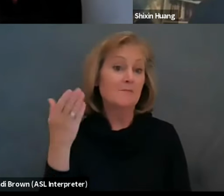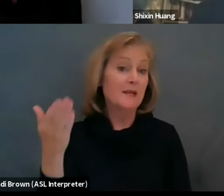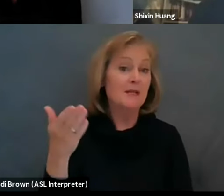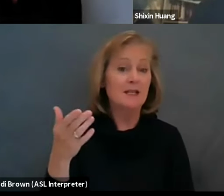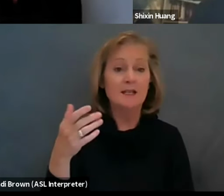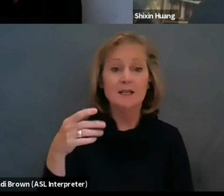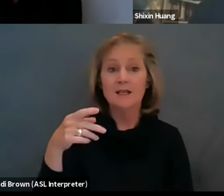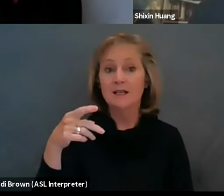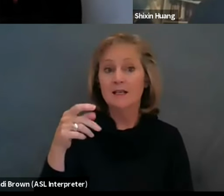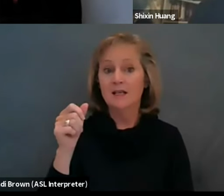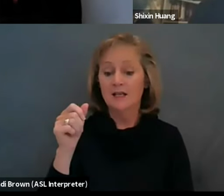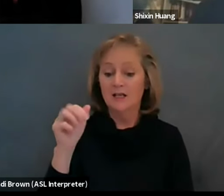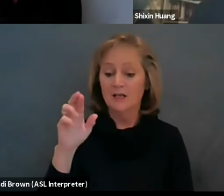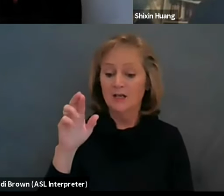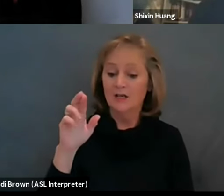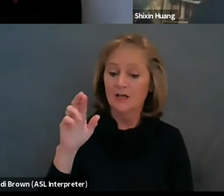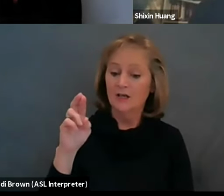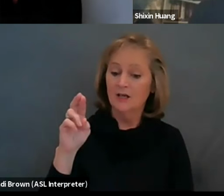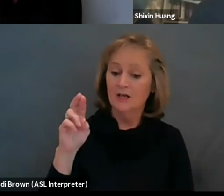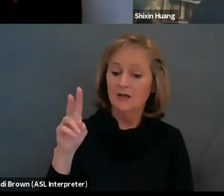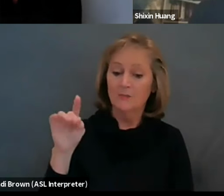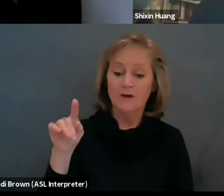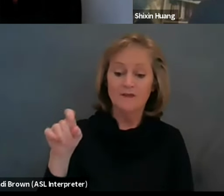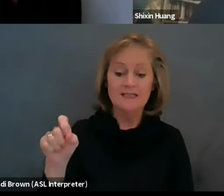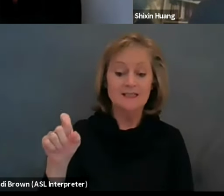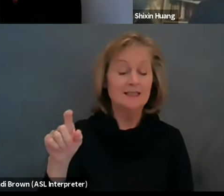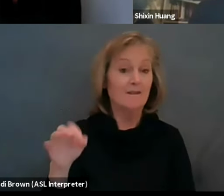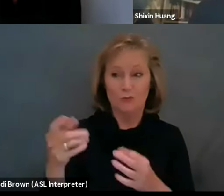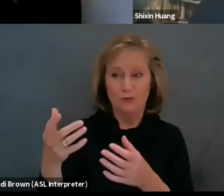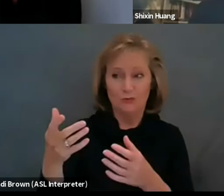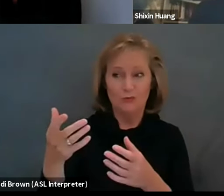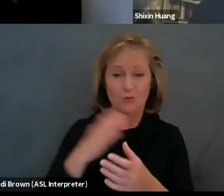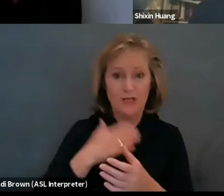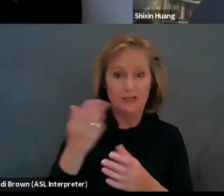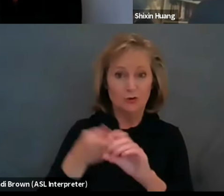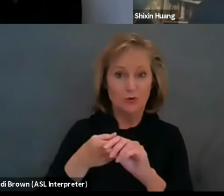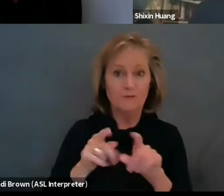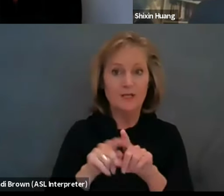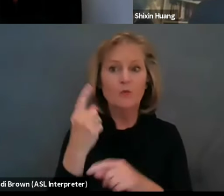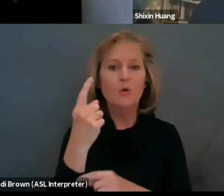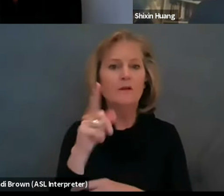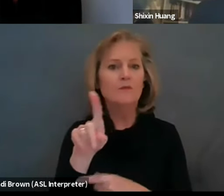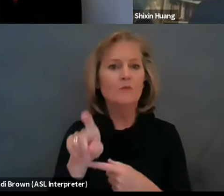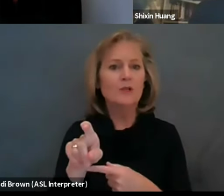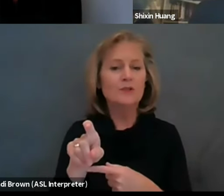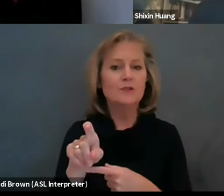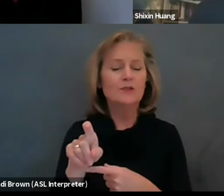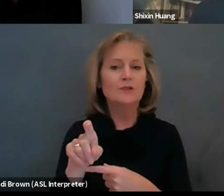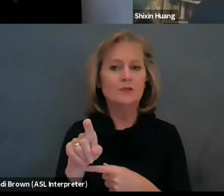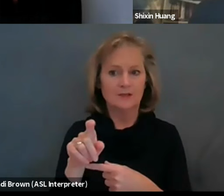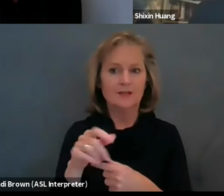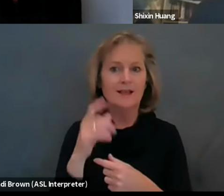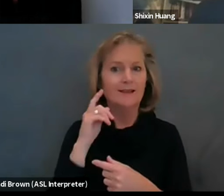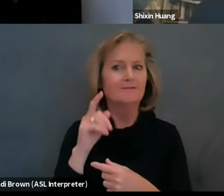if you're interested in joining us on this as well. But one of the questions talks, I think